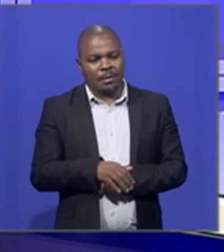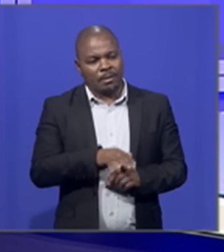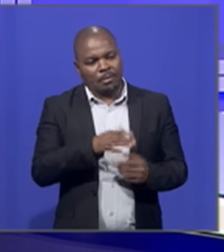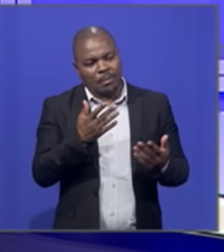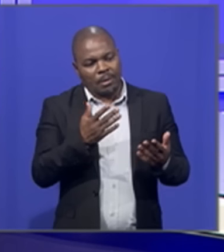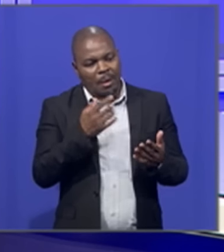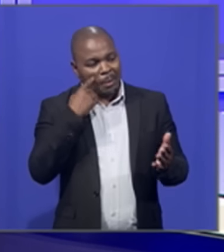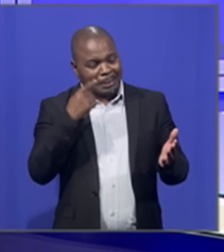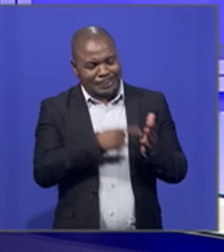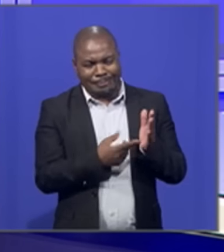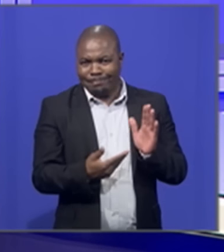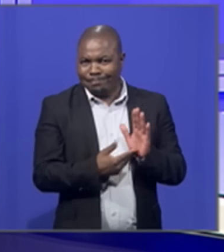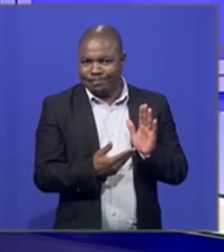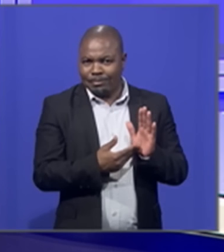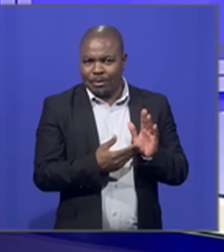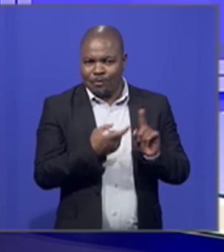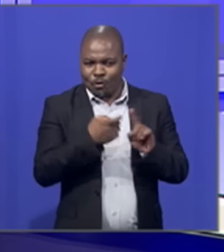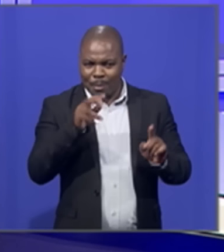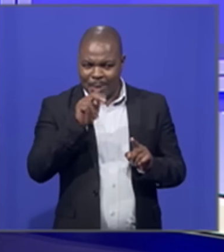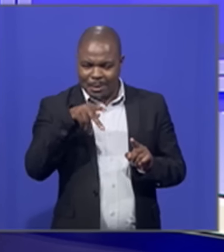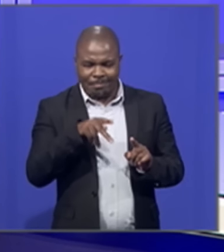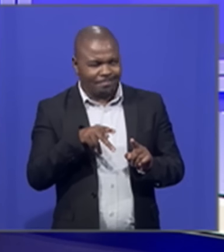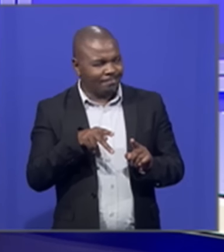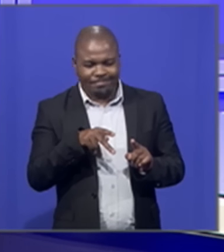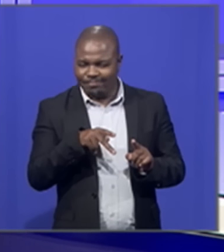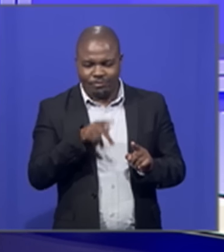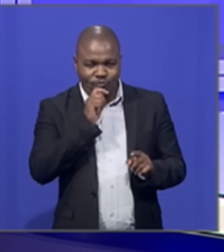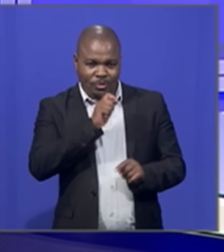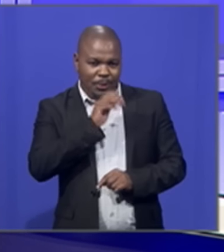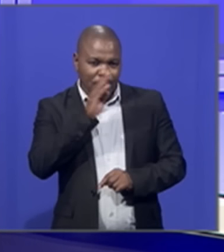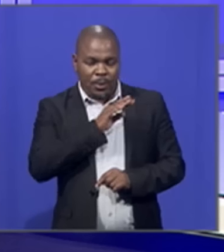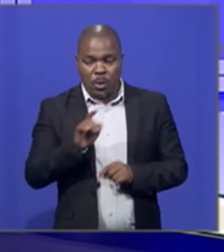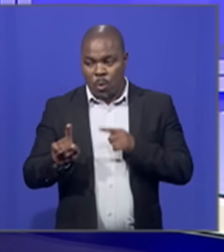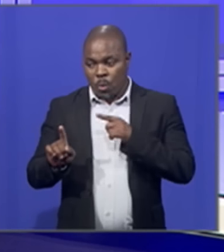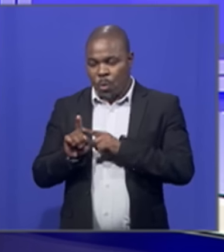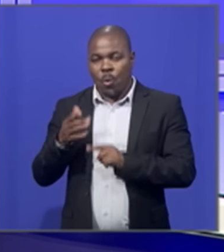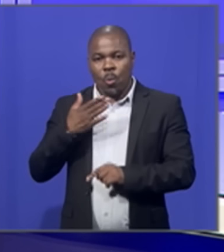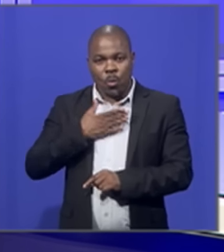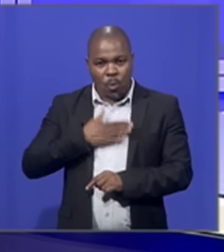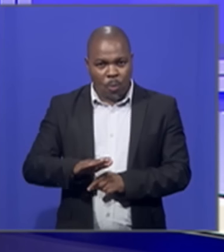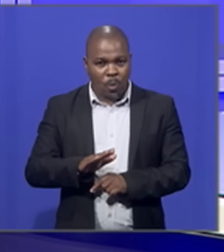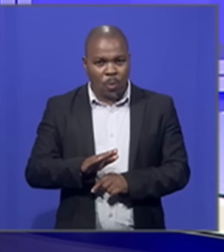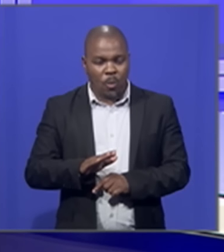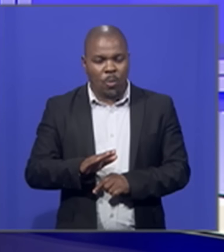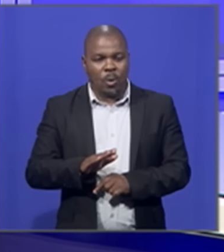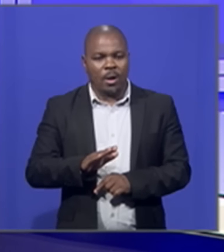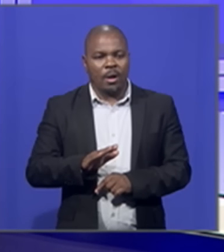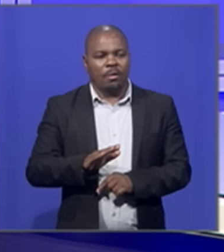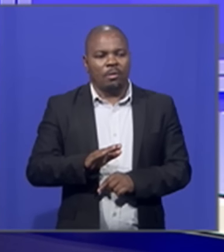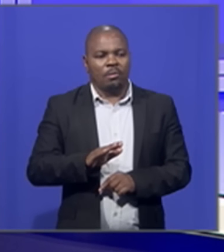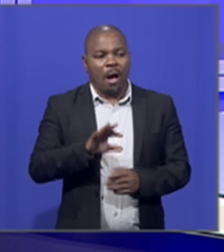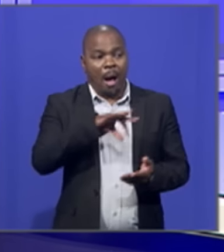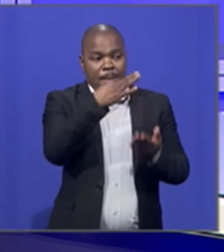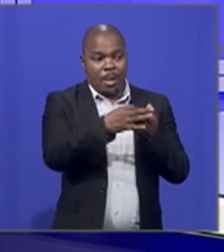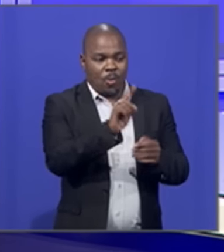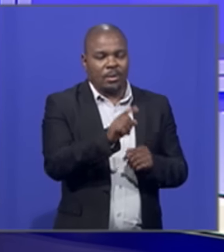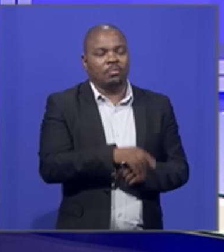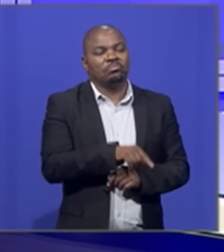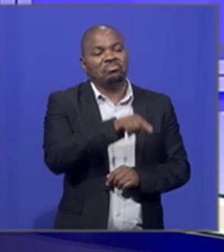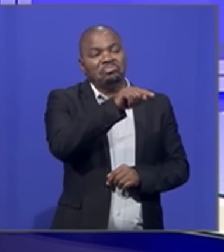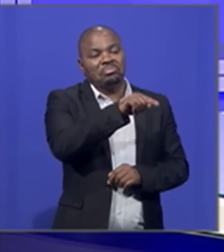pelaelo ka ga bohlatse bjo bo tlišitšwego ke mmušo. Charlotte o dira kgopelo ya go o dira kgopelo ya go phaelwa